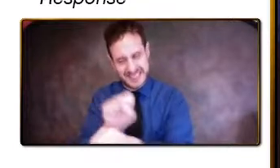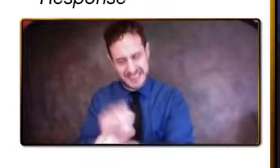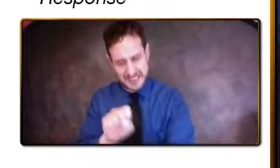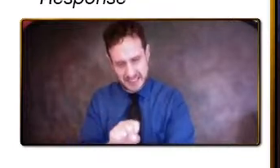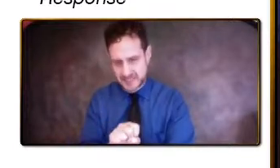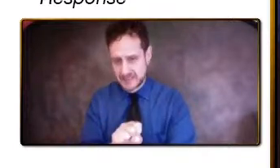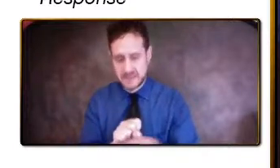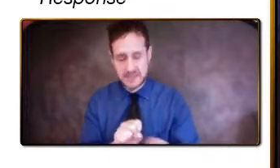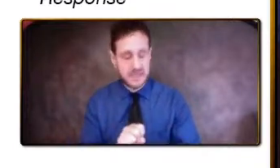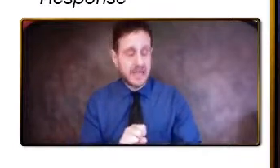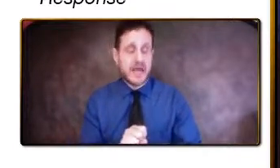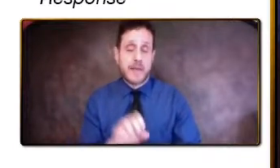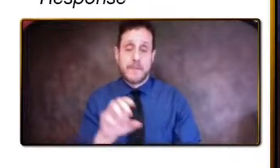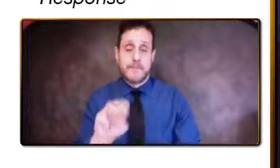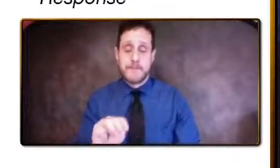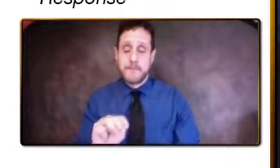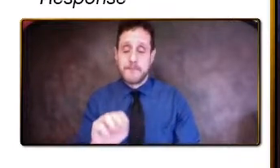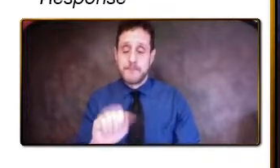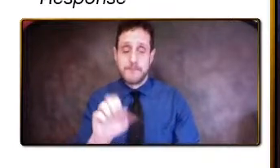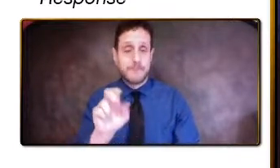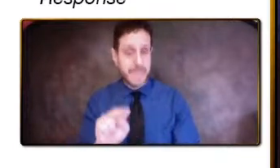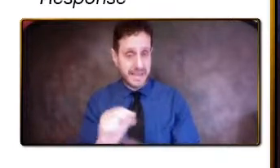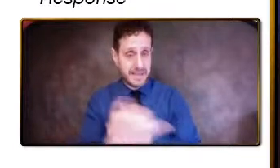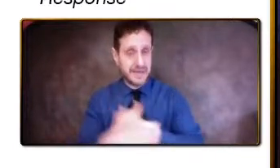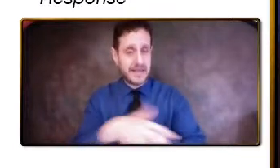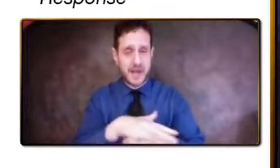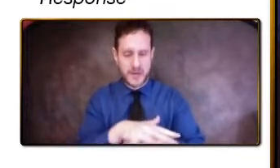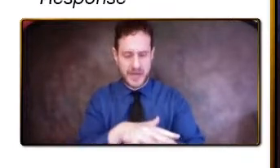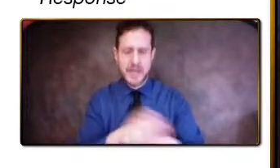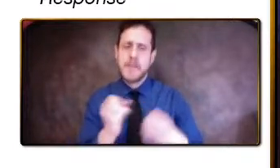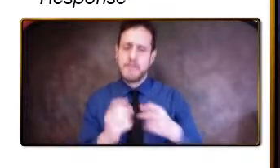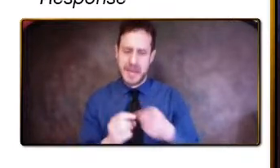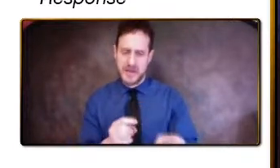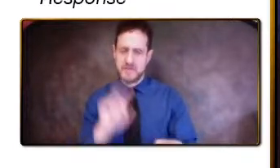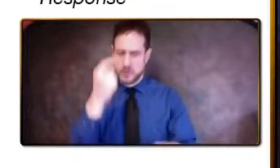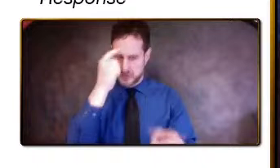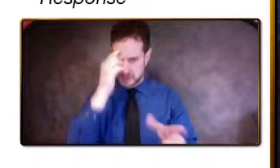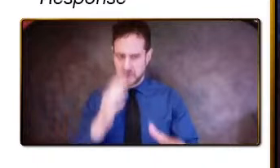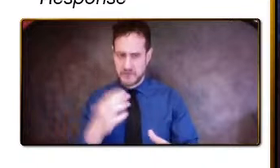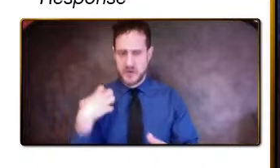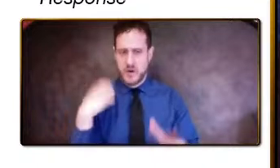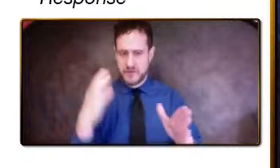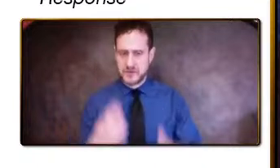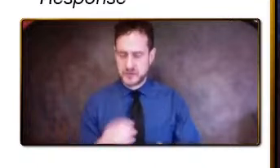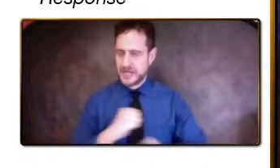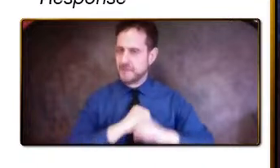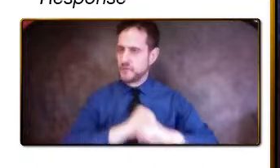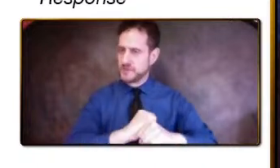officials there, many of them have resisted this move. And I have